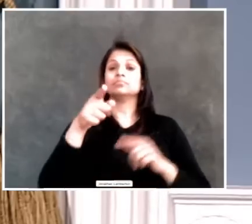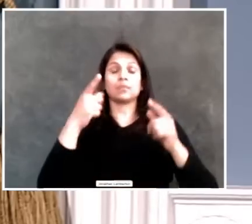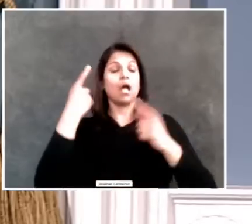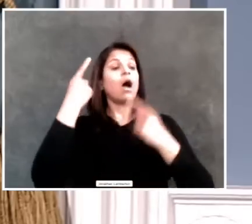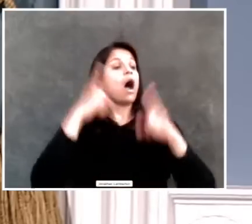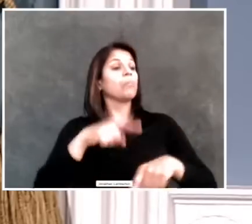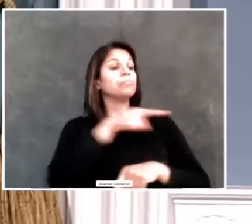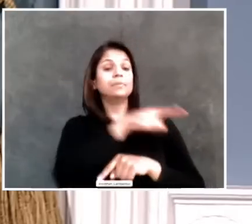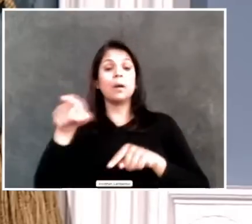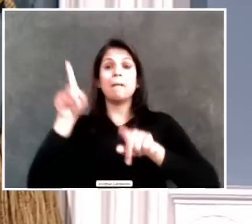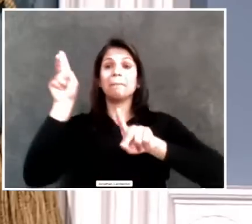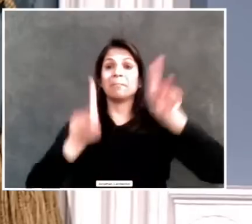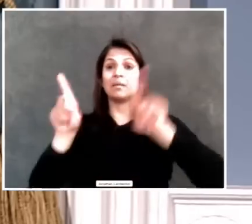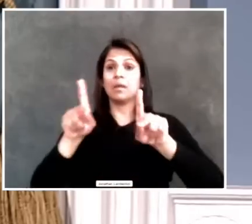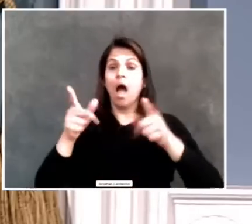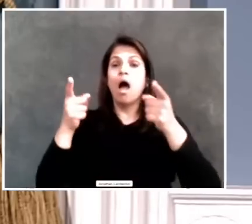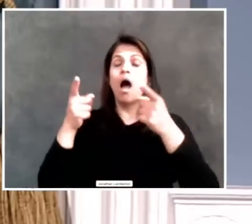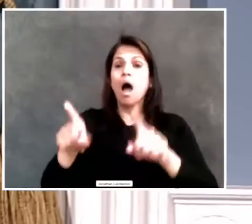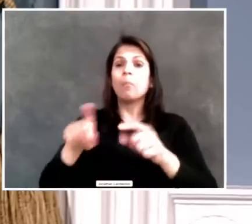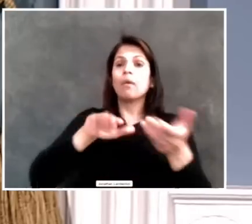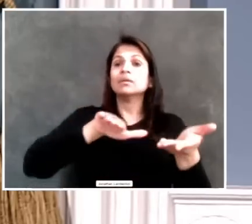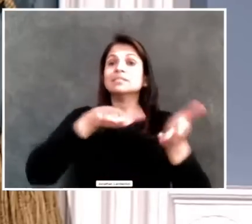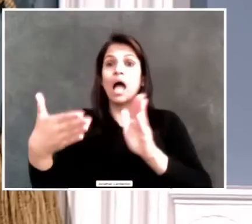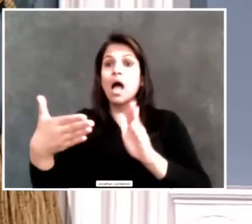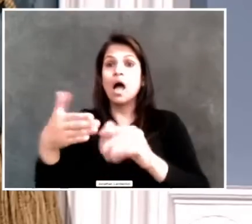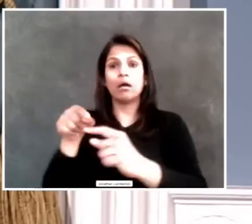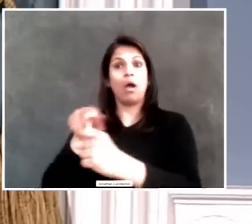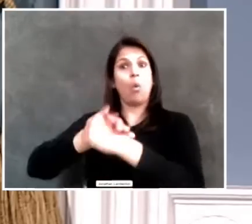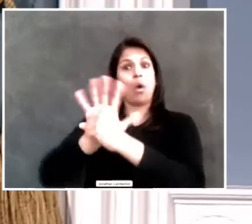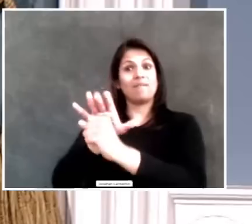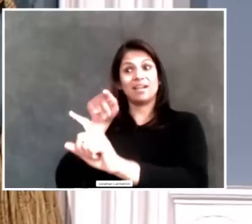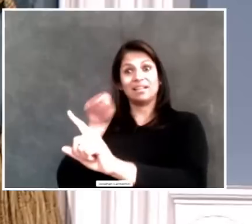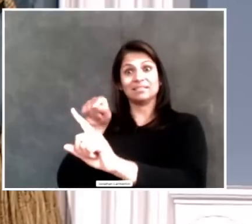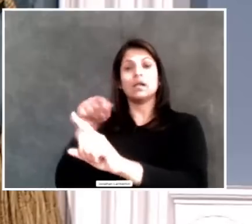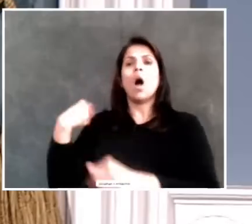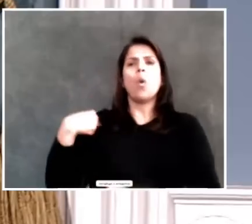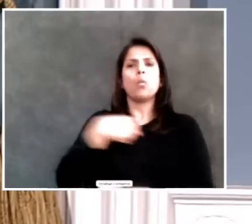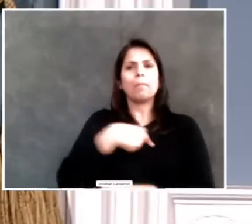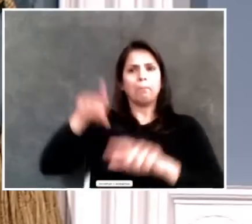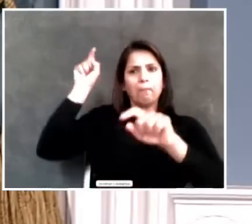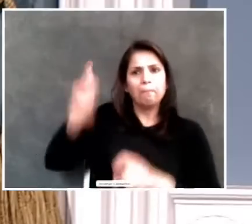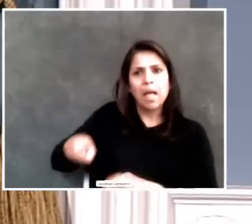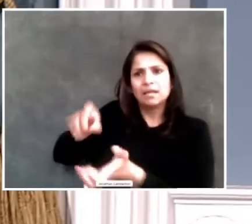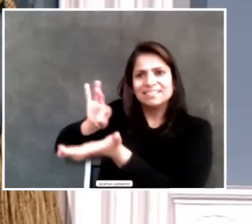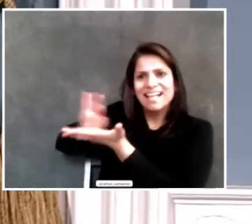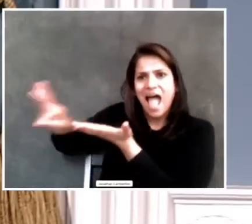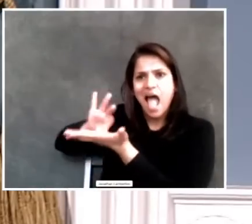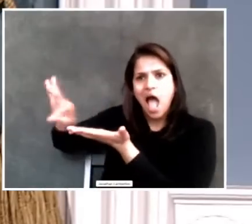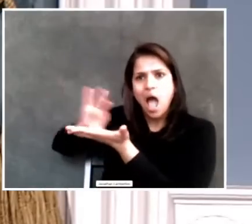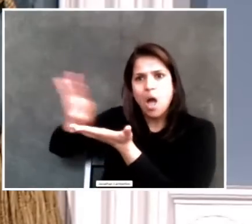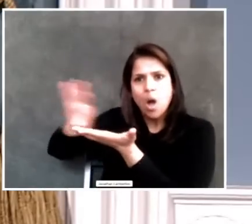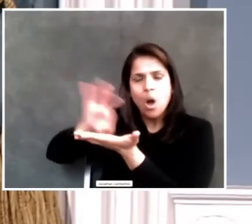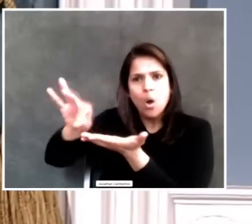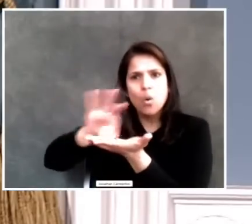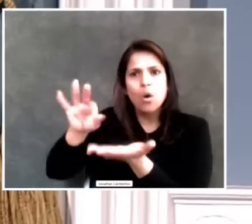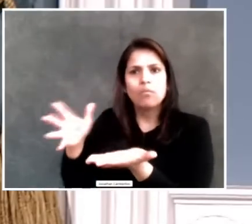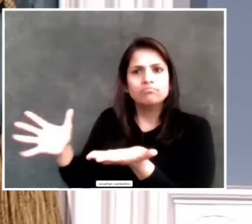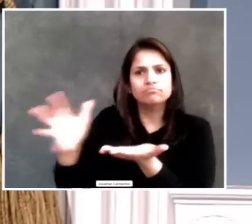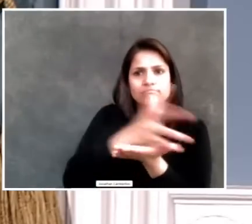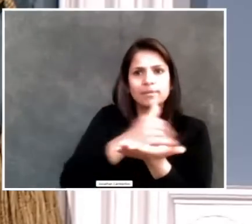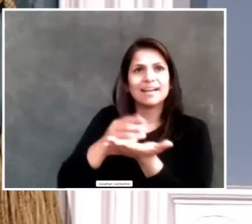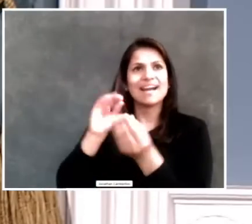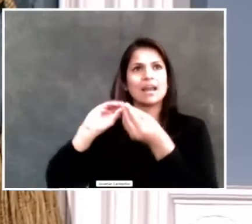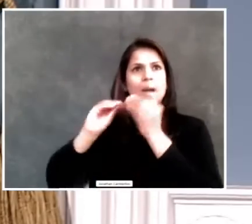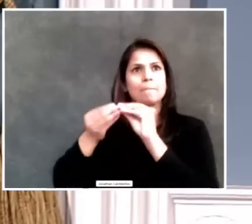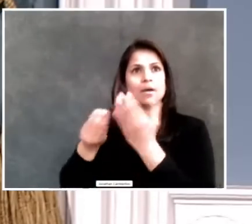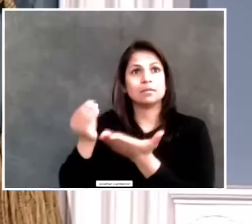those that have passed because of COVID-19. And to date, we have only been reporting on people who have